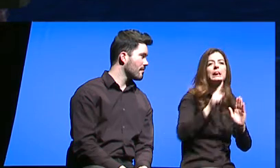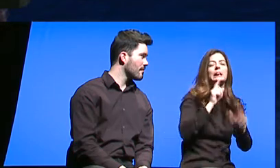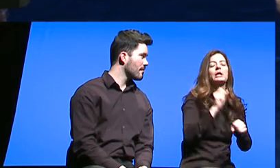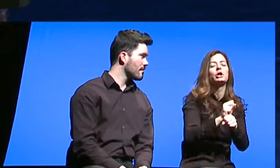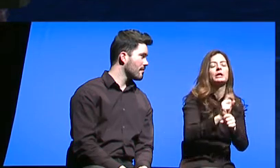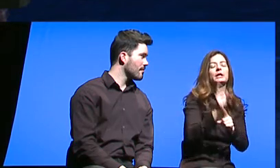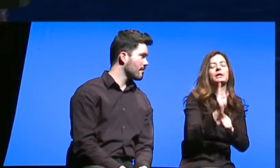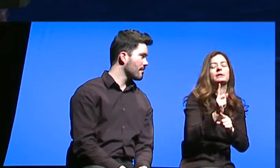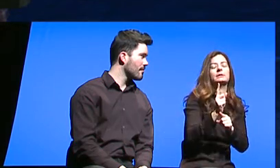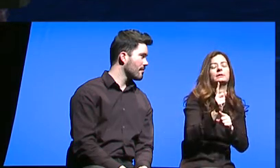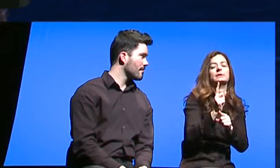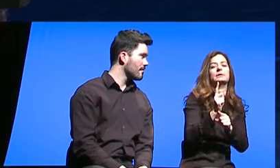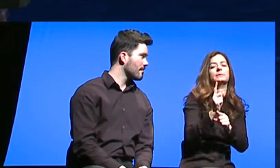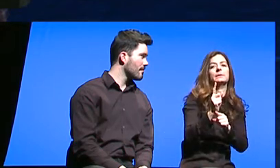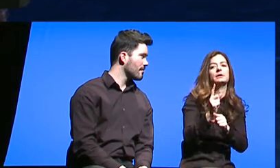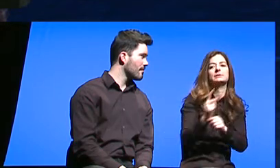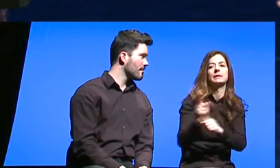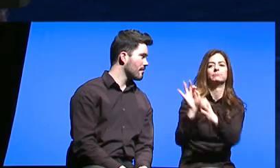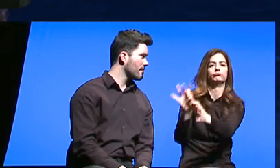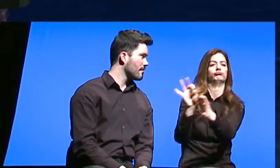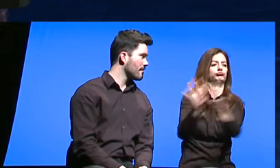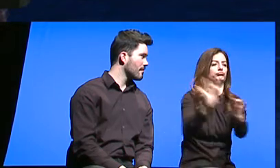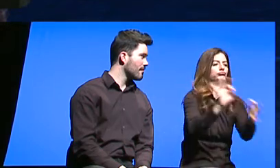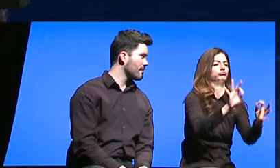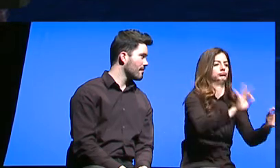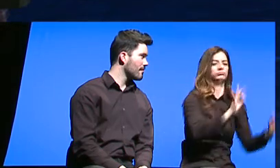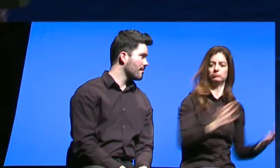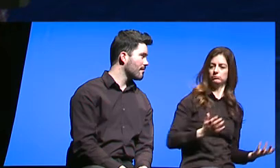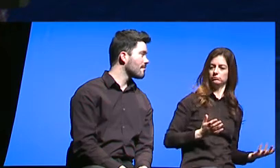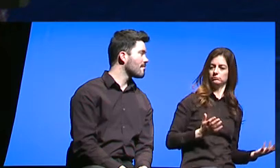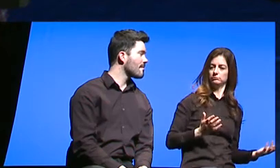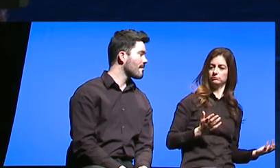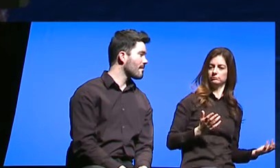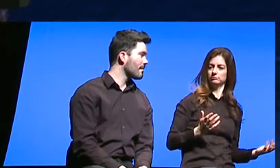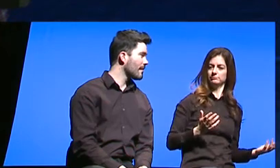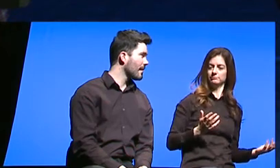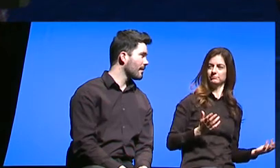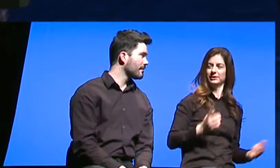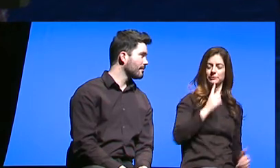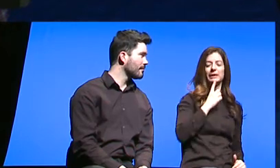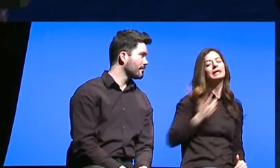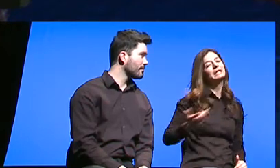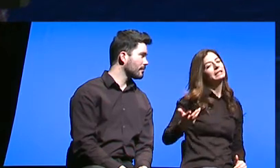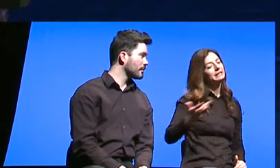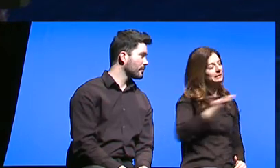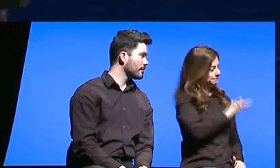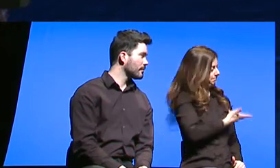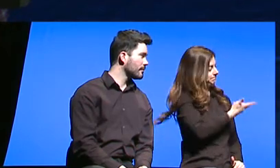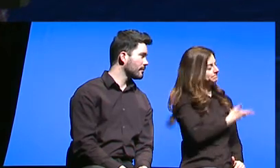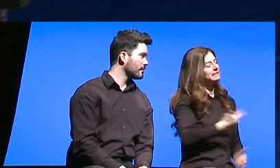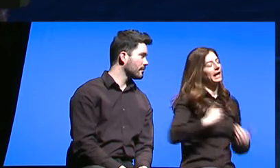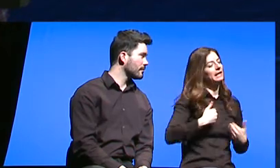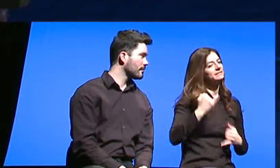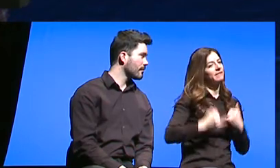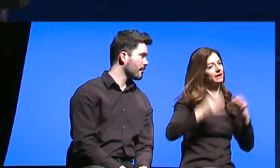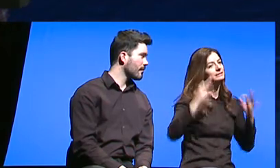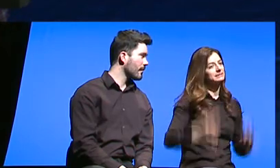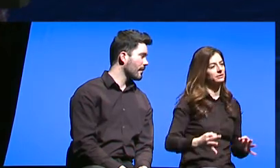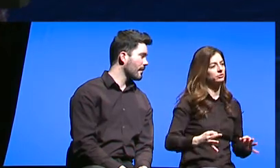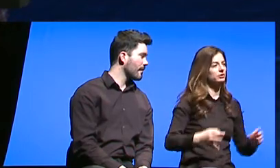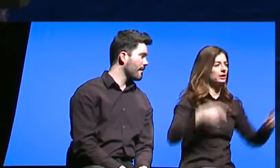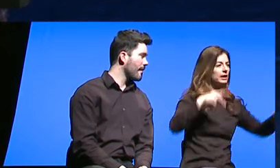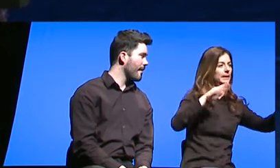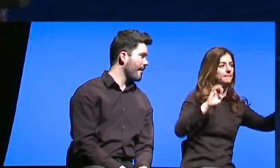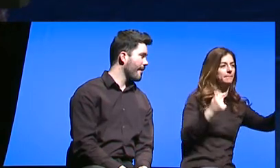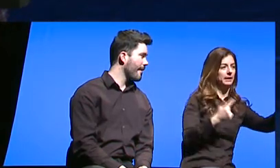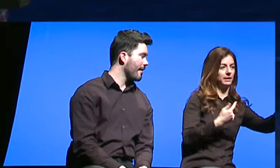got back to me and was like, perfect. And, you know, the cast has sort of final say on the script, and Ping and I and Ryan are the